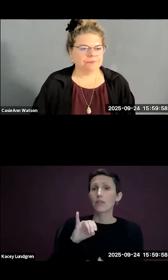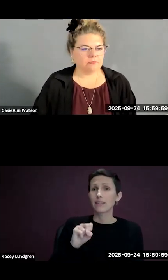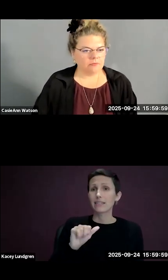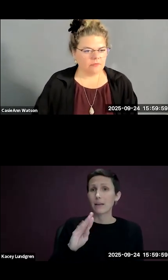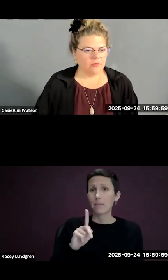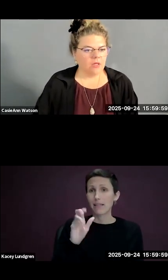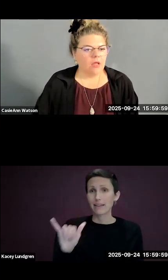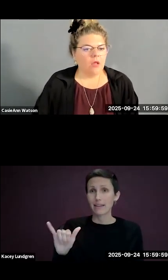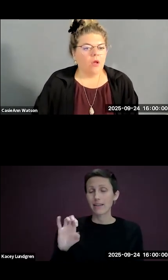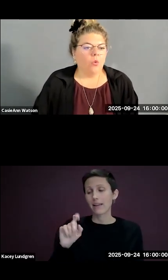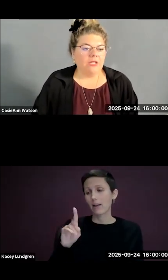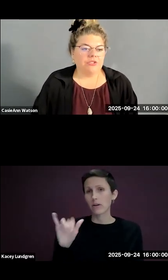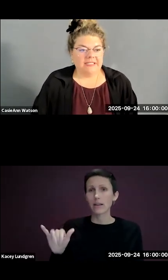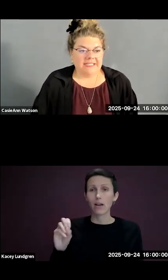DEO,